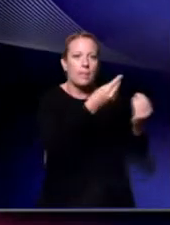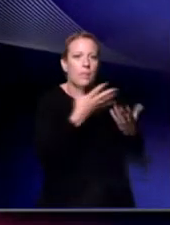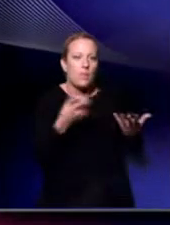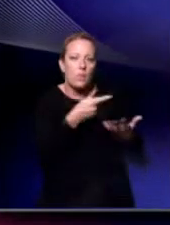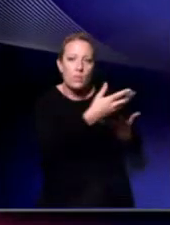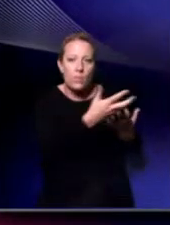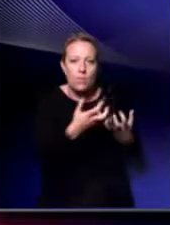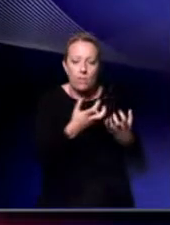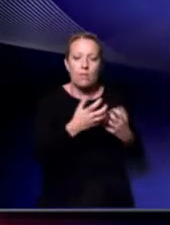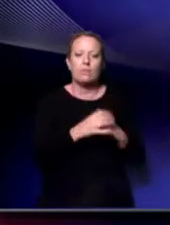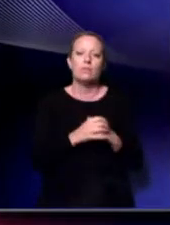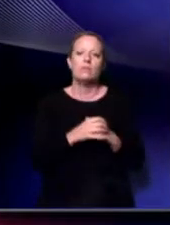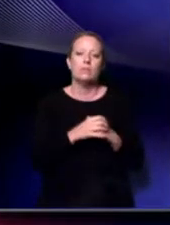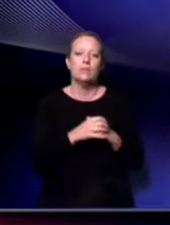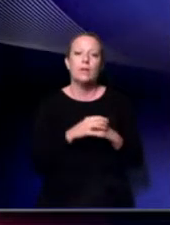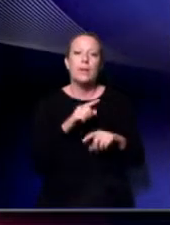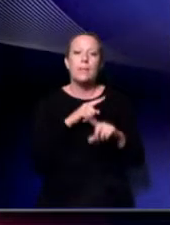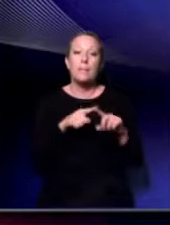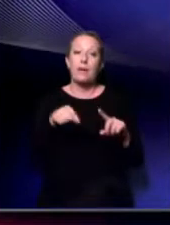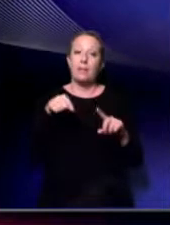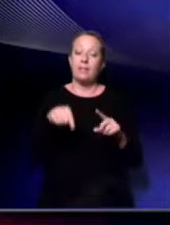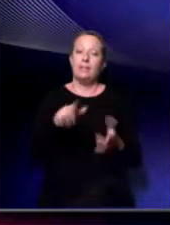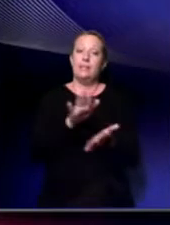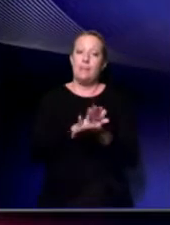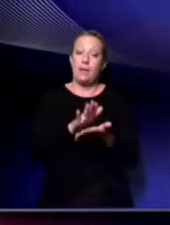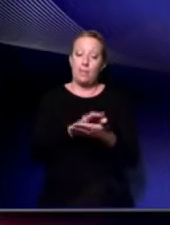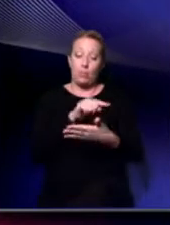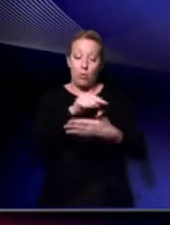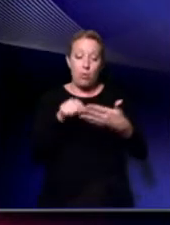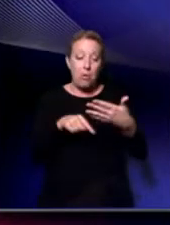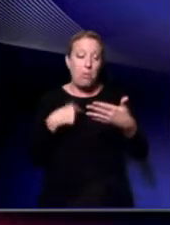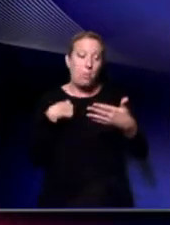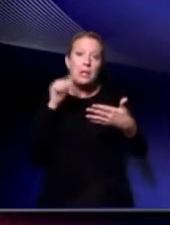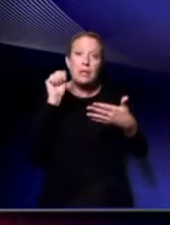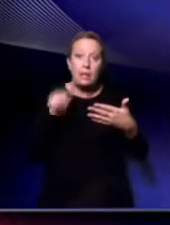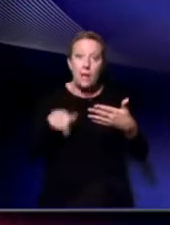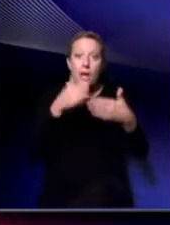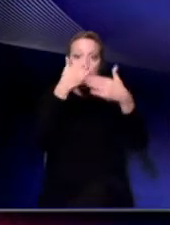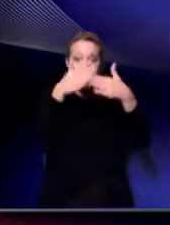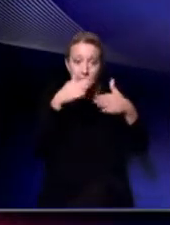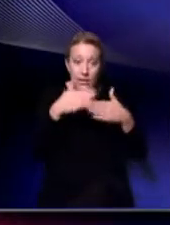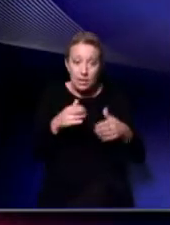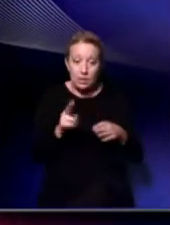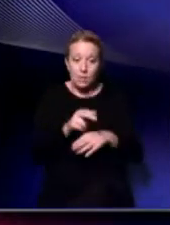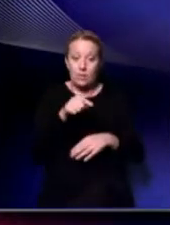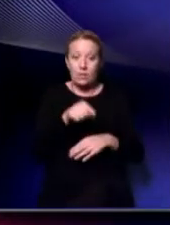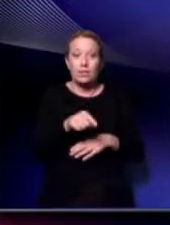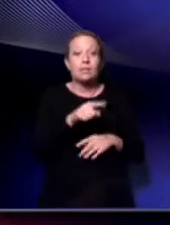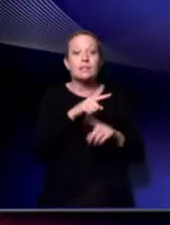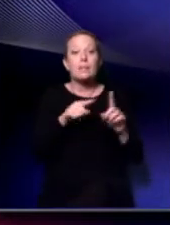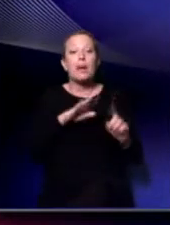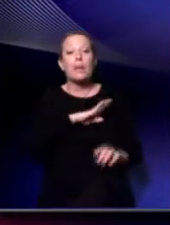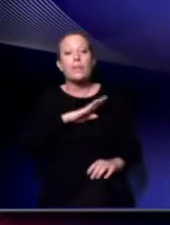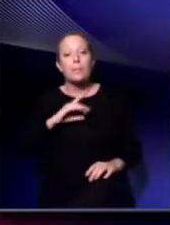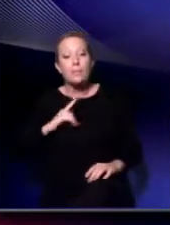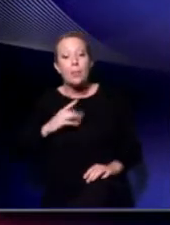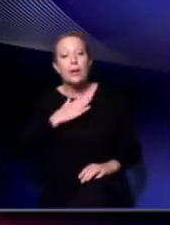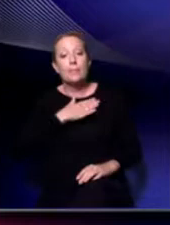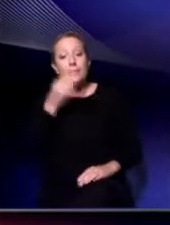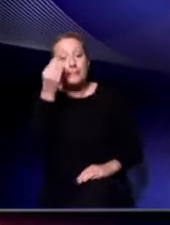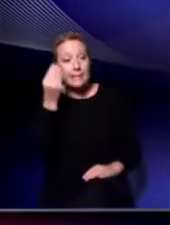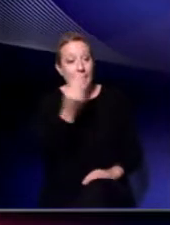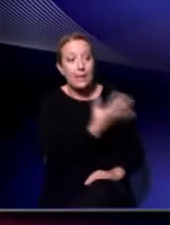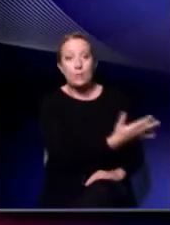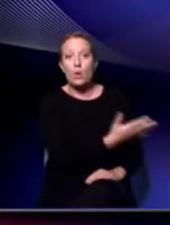what I think this shows is some of the things we can do, and if you provide him with those requests so that they stay in